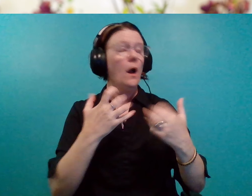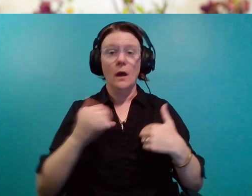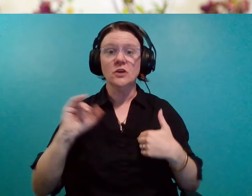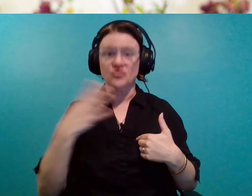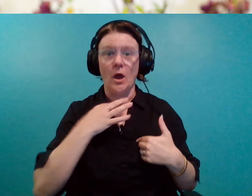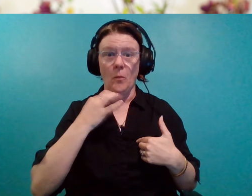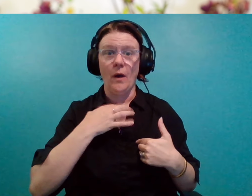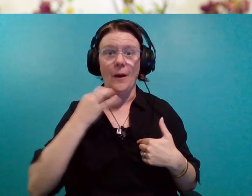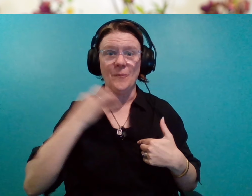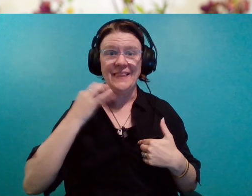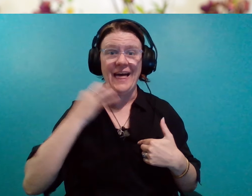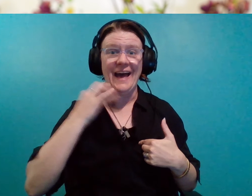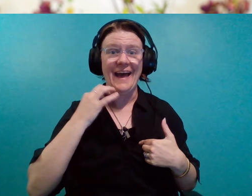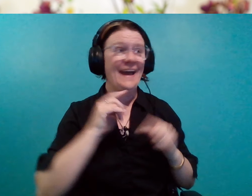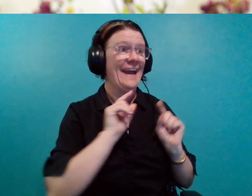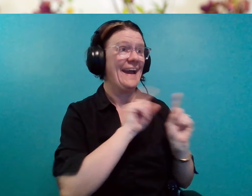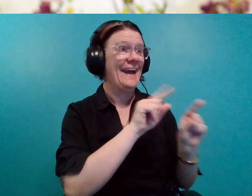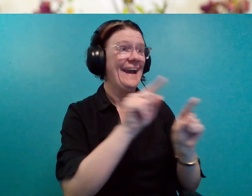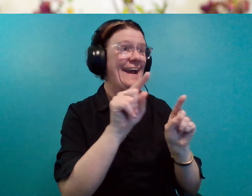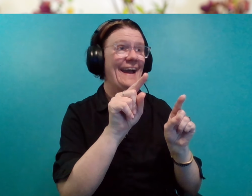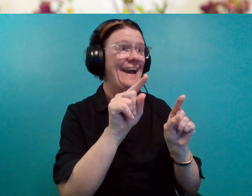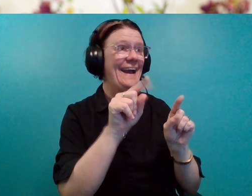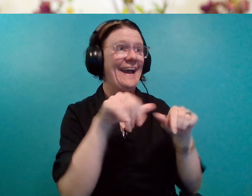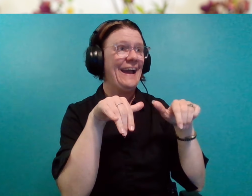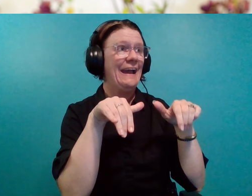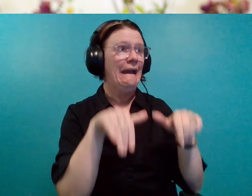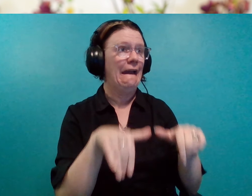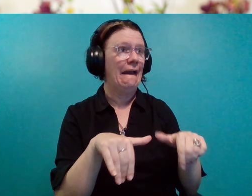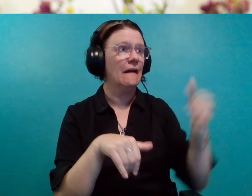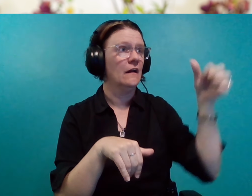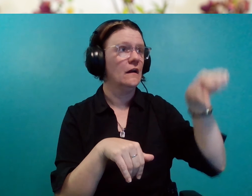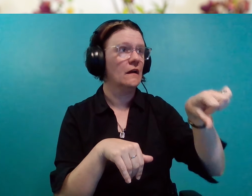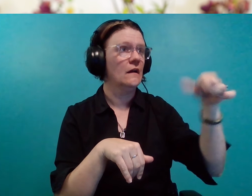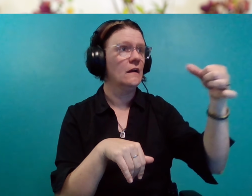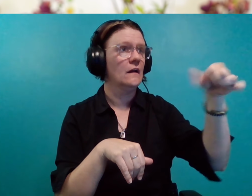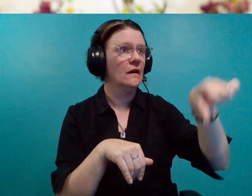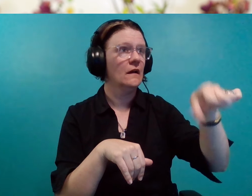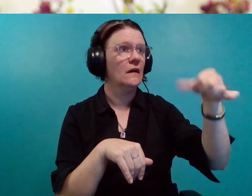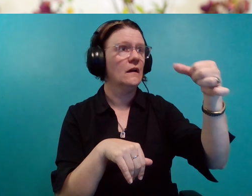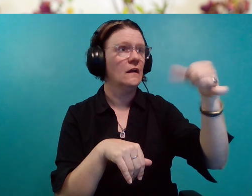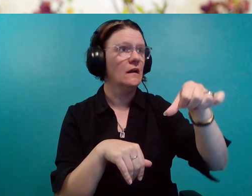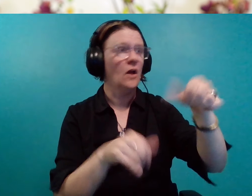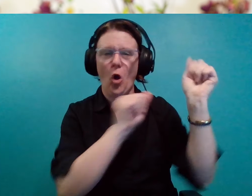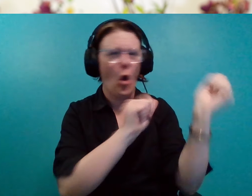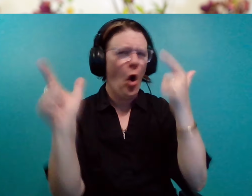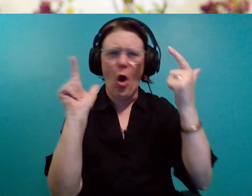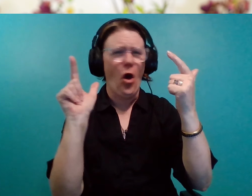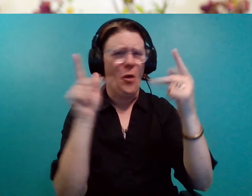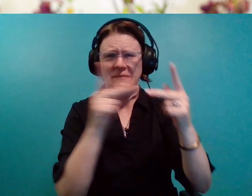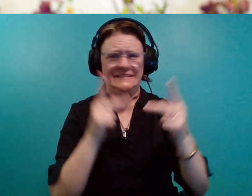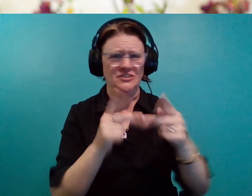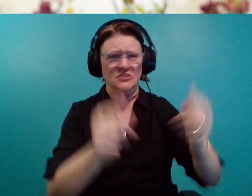I started applying for jobs, and I was being turned down from